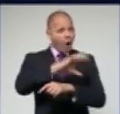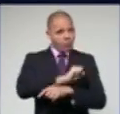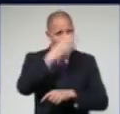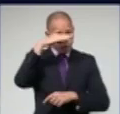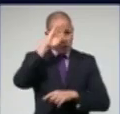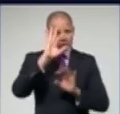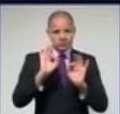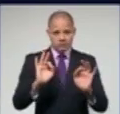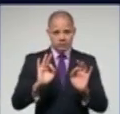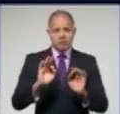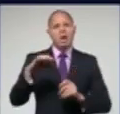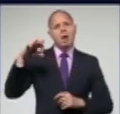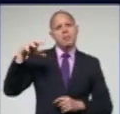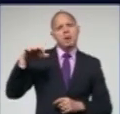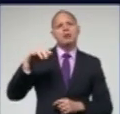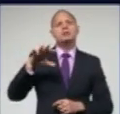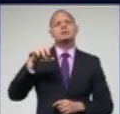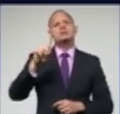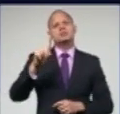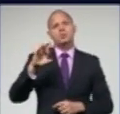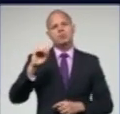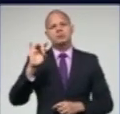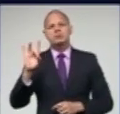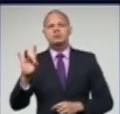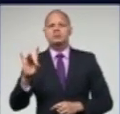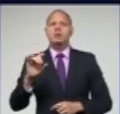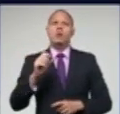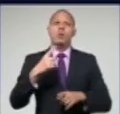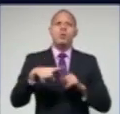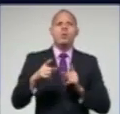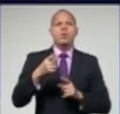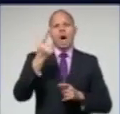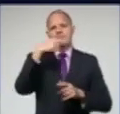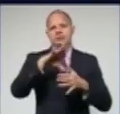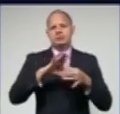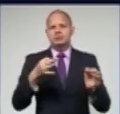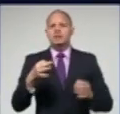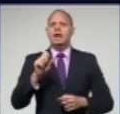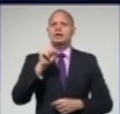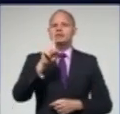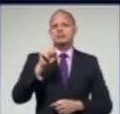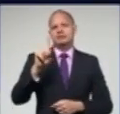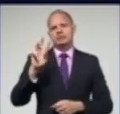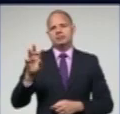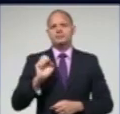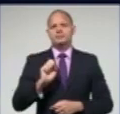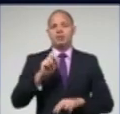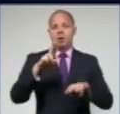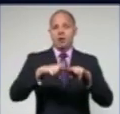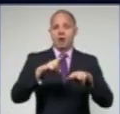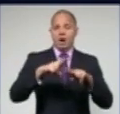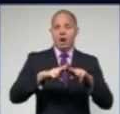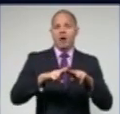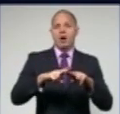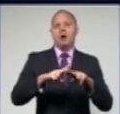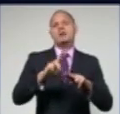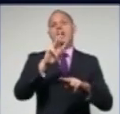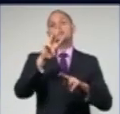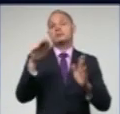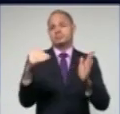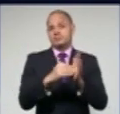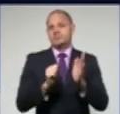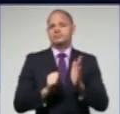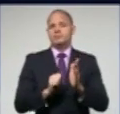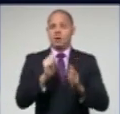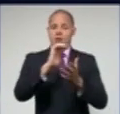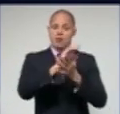3,197, Mayabeque 252, Matanzas 188, Cienfuegos